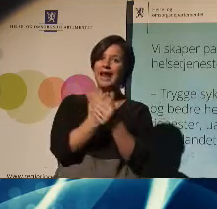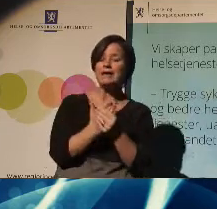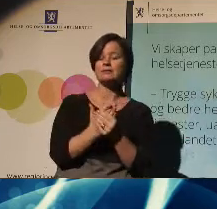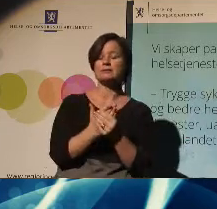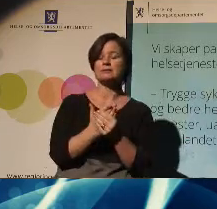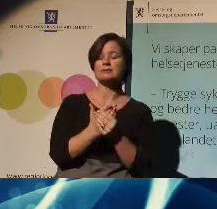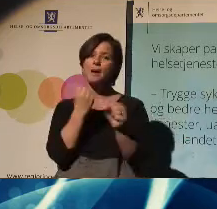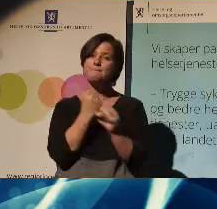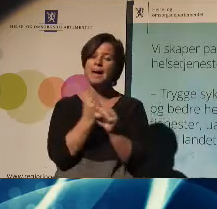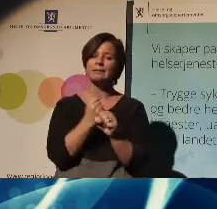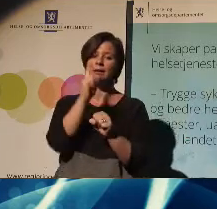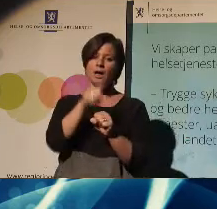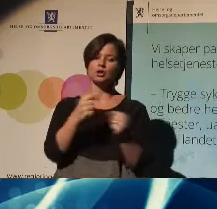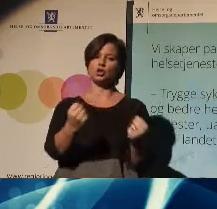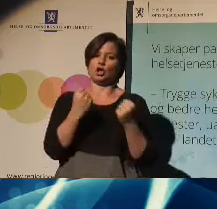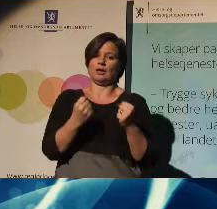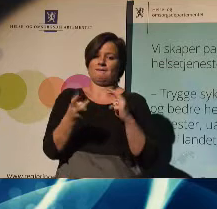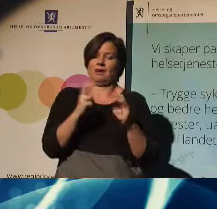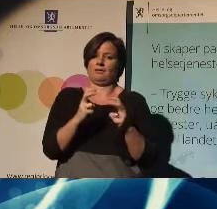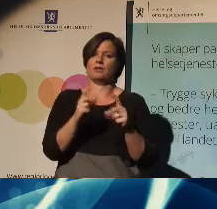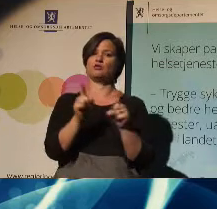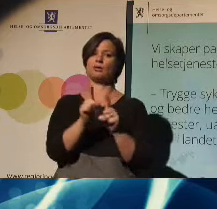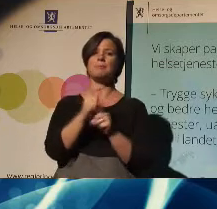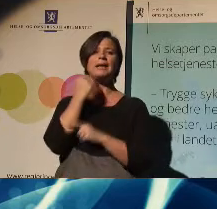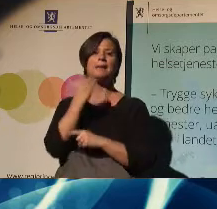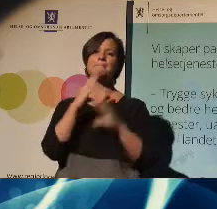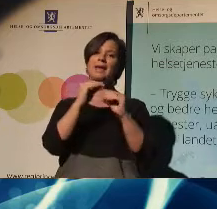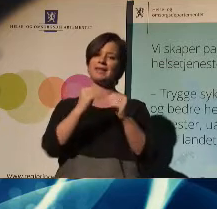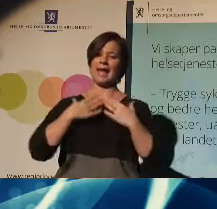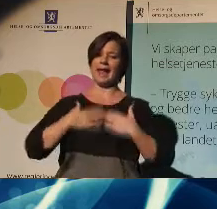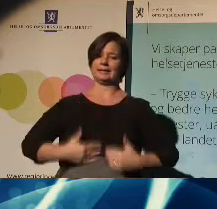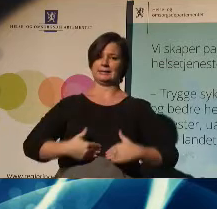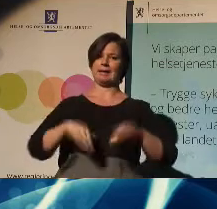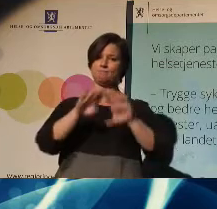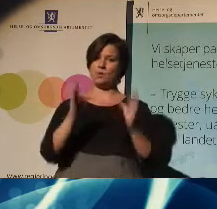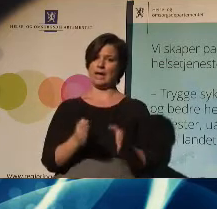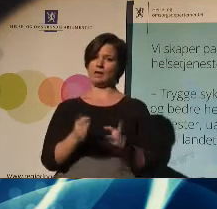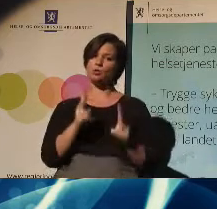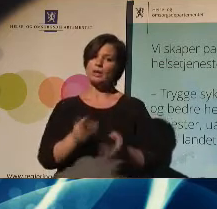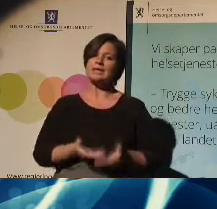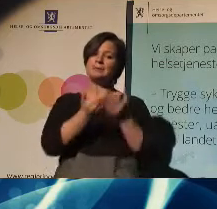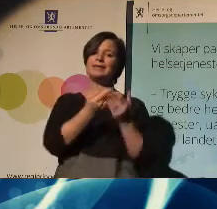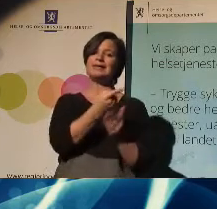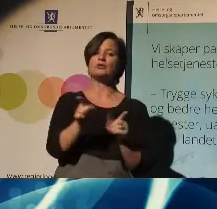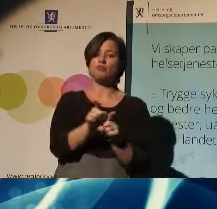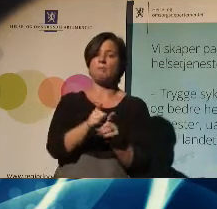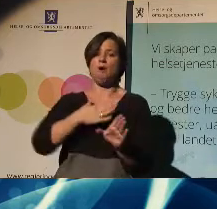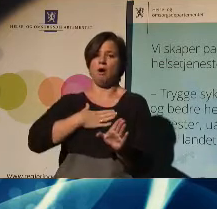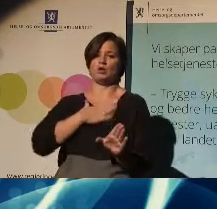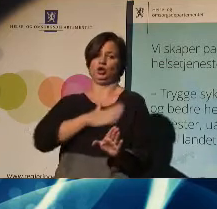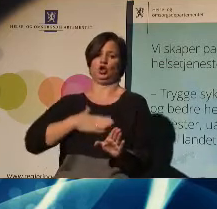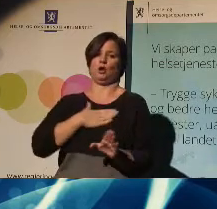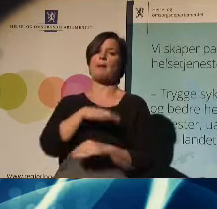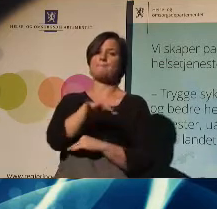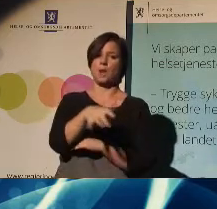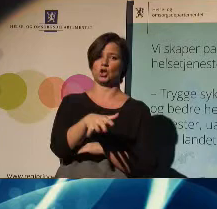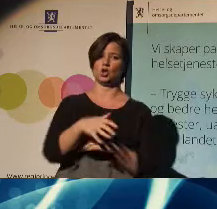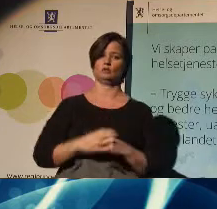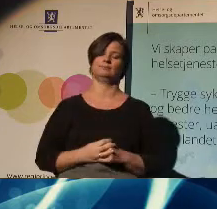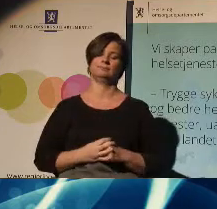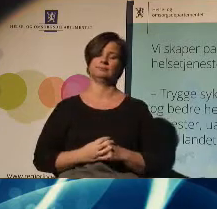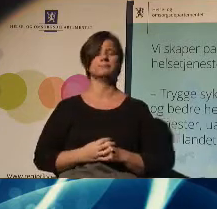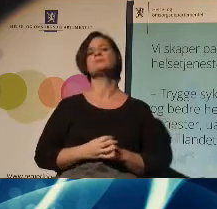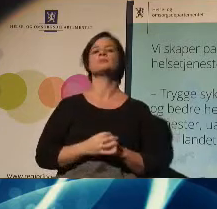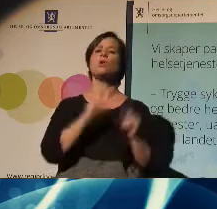build what is ultimately the best healthcare model so that we can help people with Parkinson's disease. Because that is what is our mission. Our